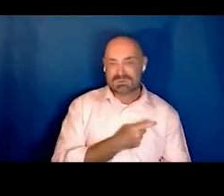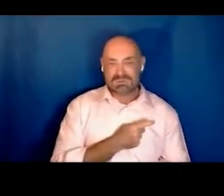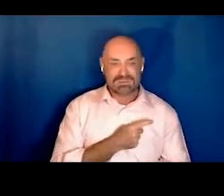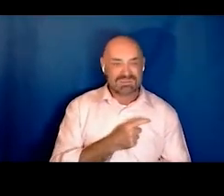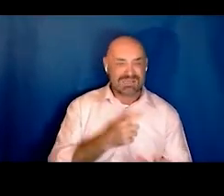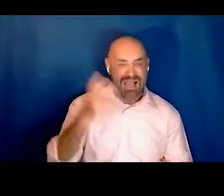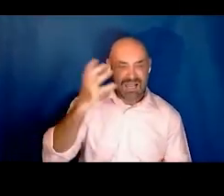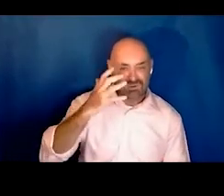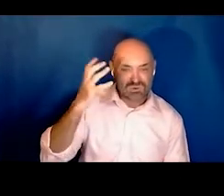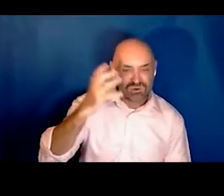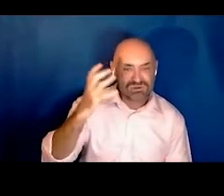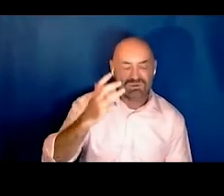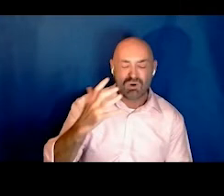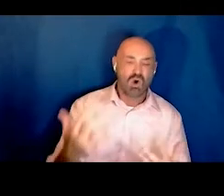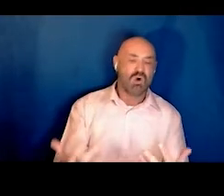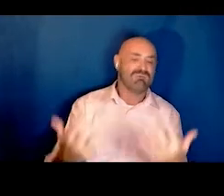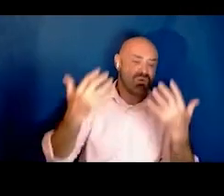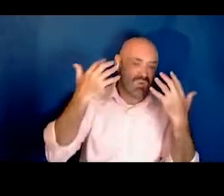anxious, overwhelmed,